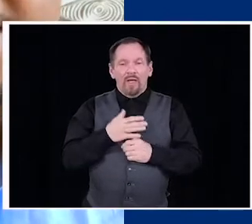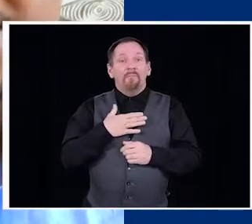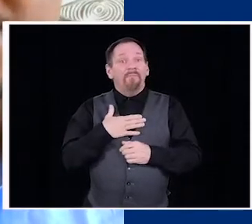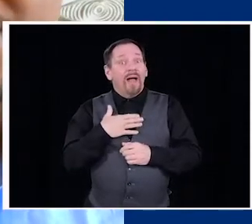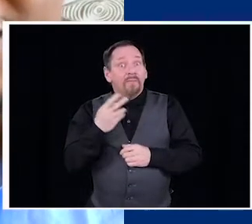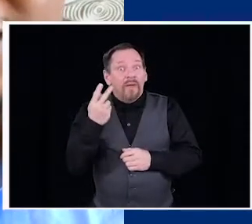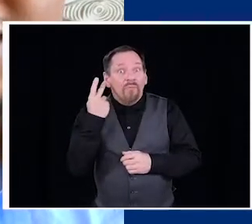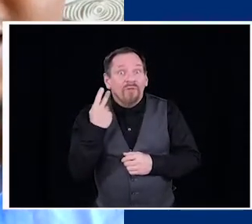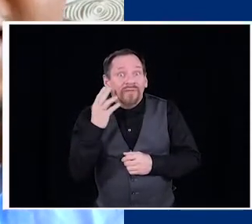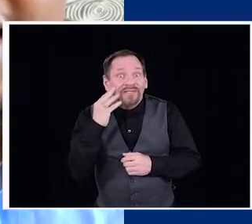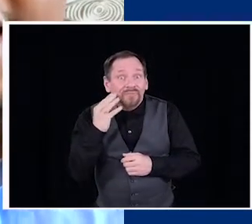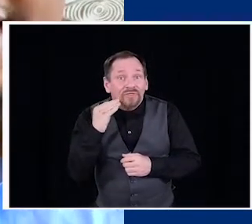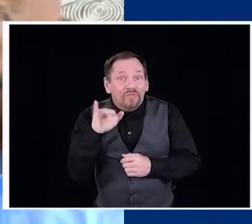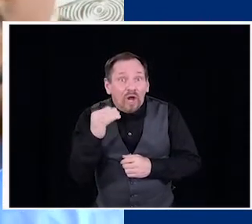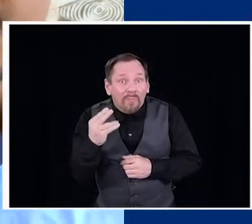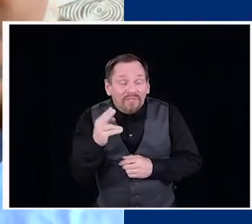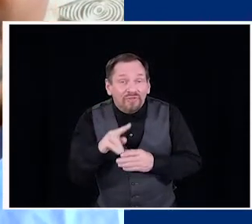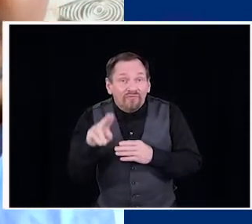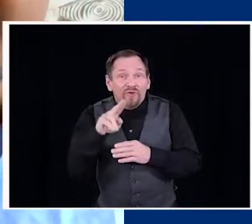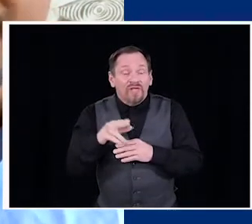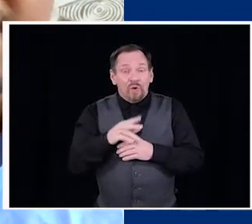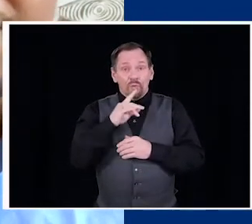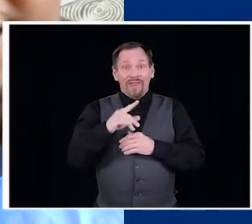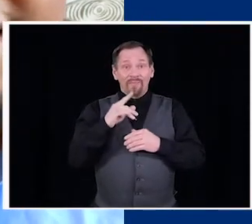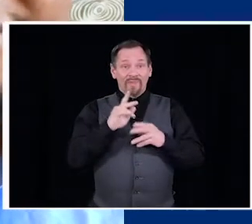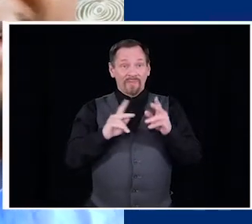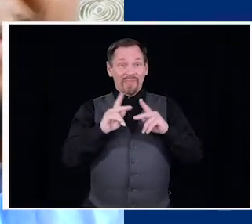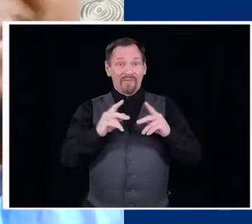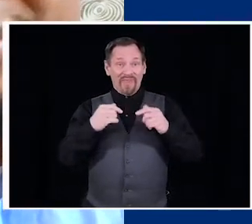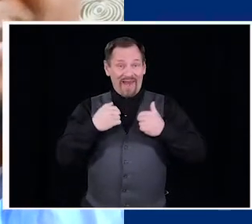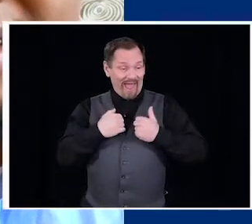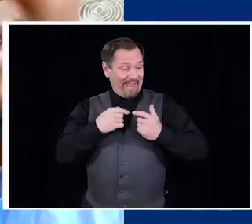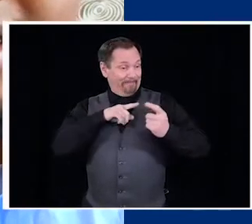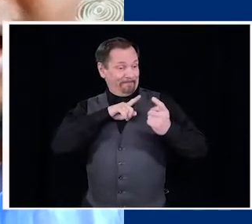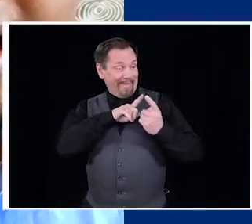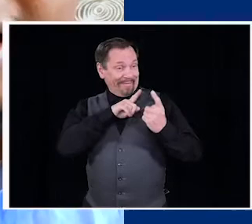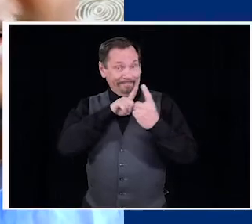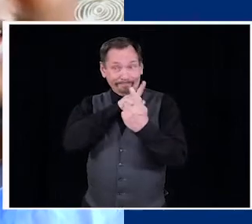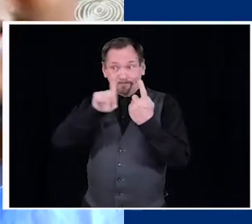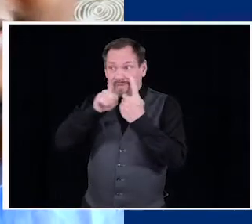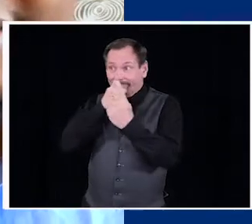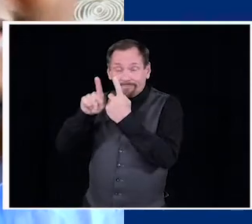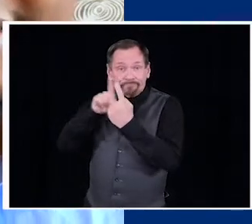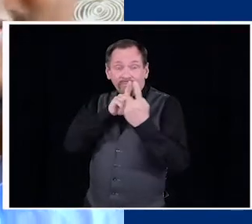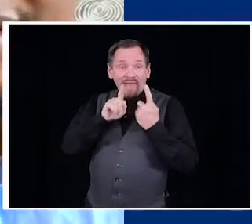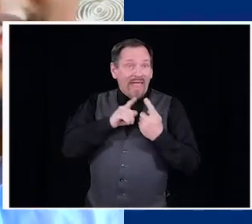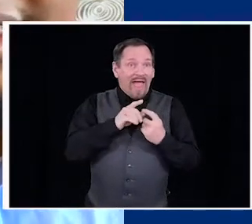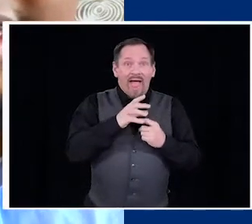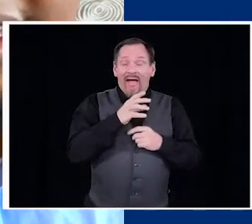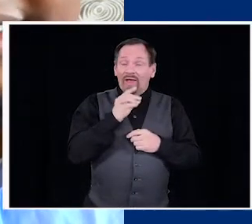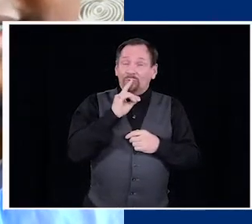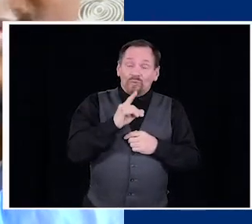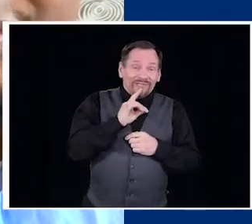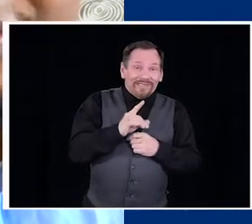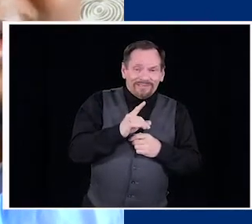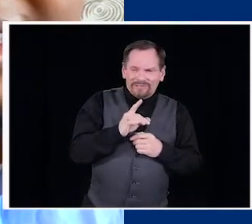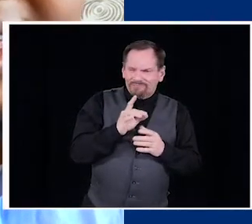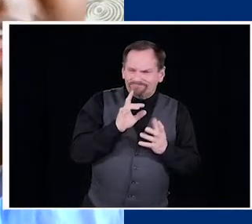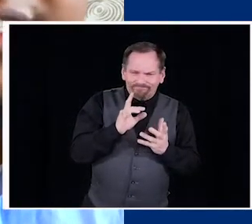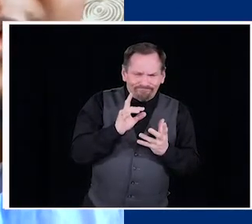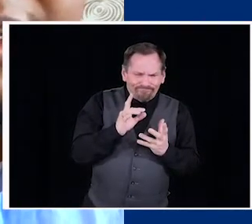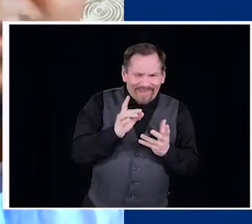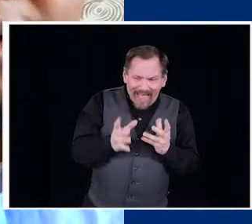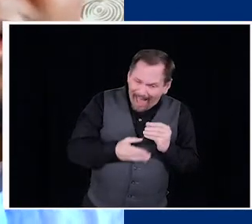at Johns Hopkins University has really been just the people that I've been able to meet and really just